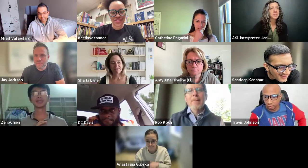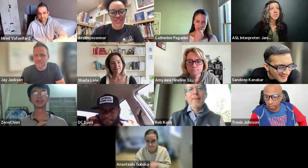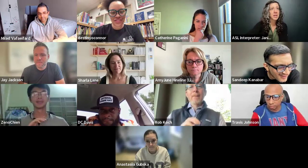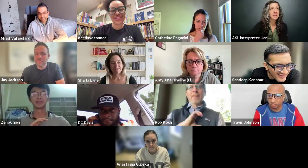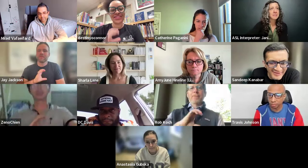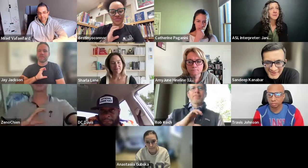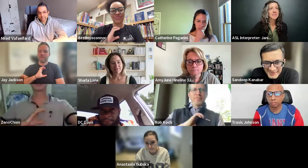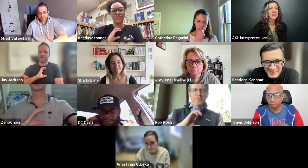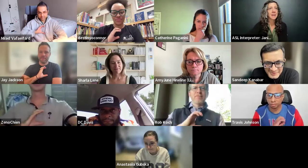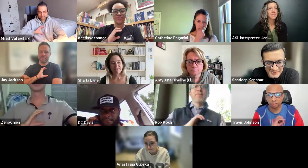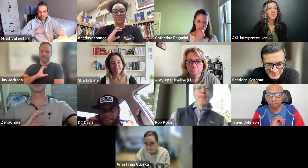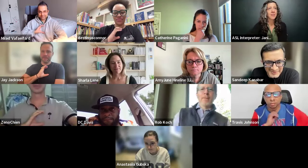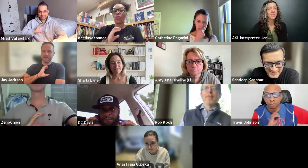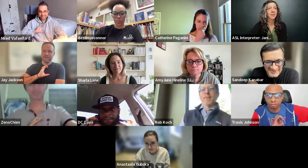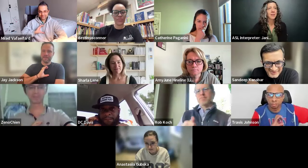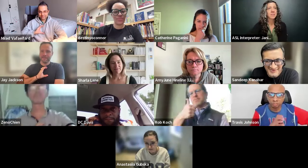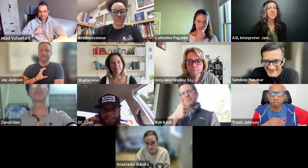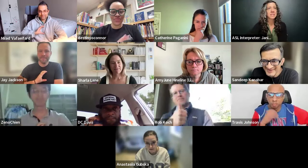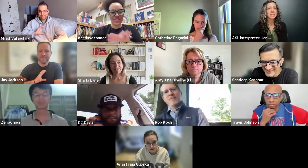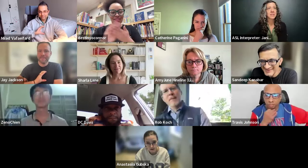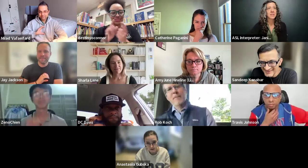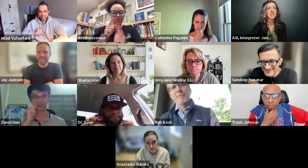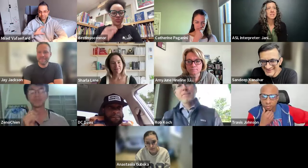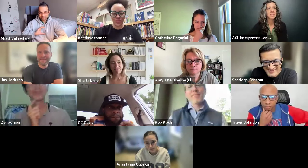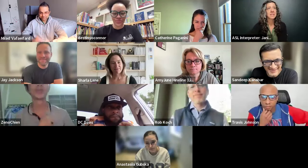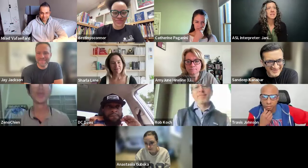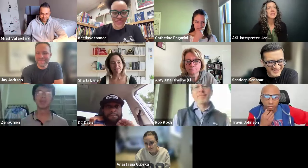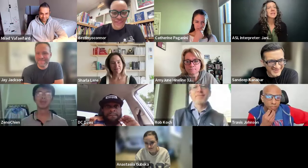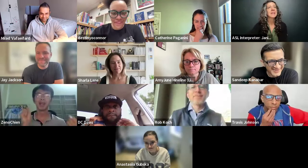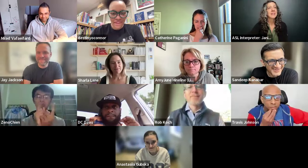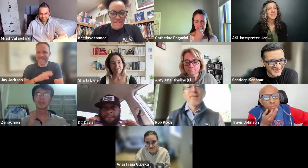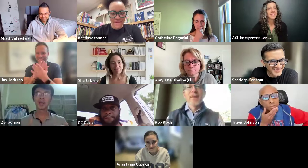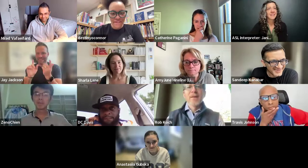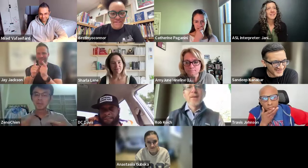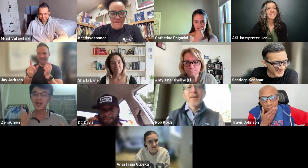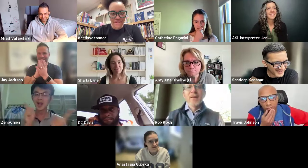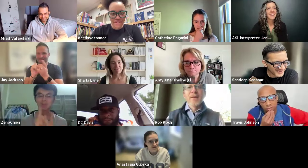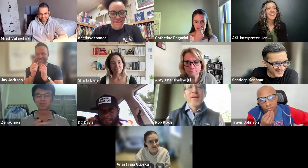My name is Chien. This is my sign name here on my chest. C on the chest.